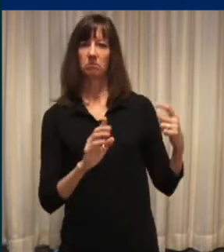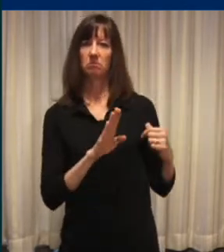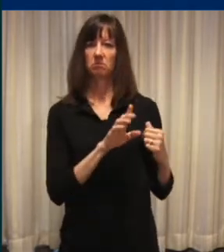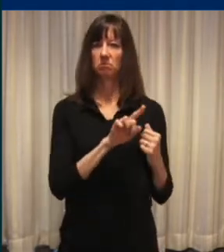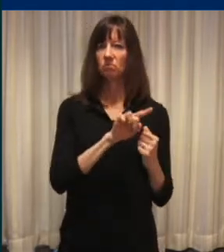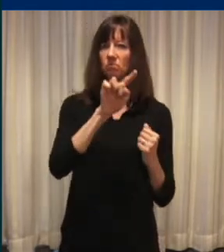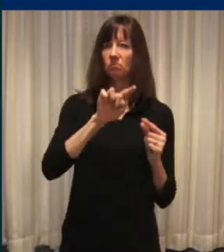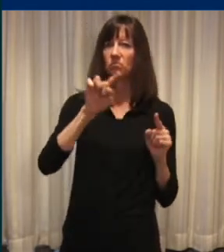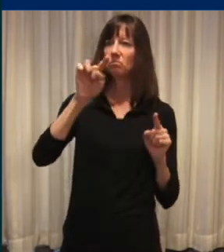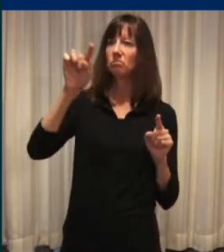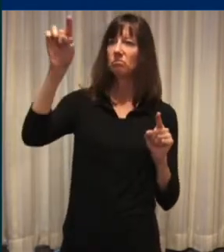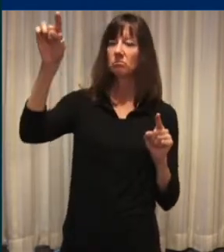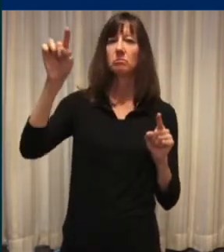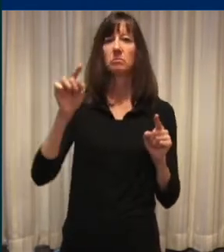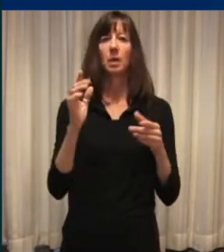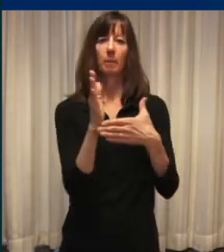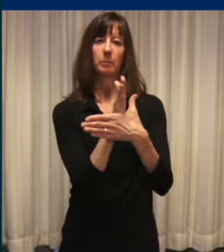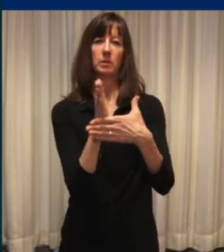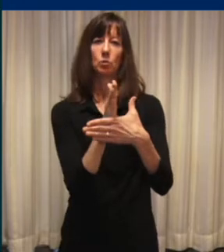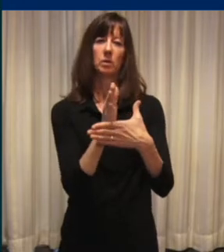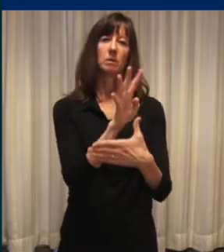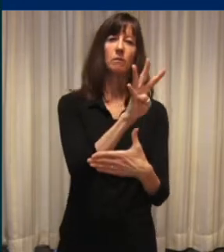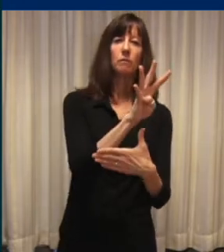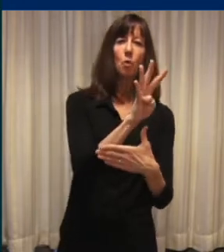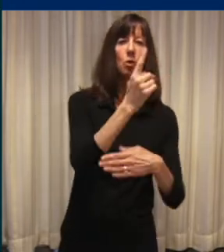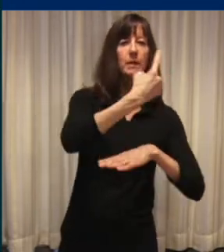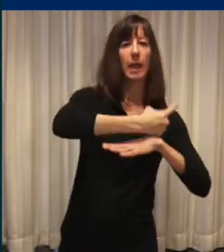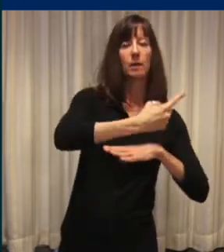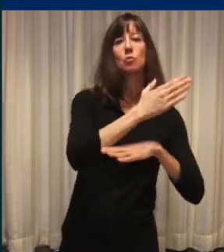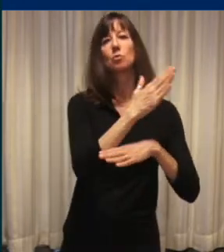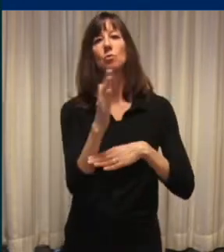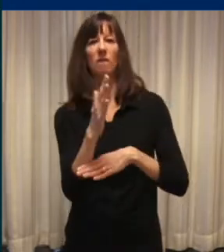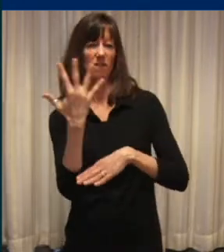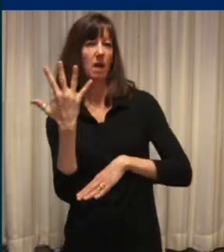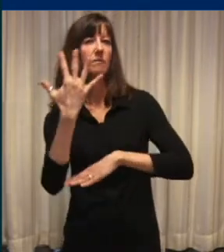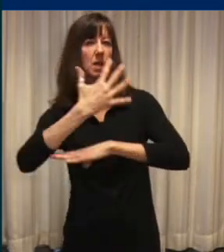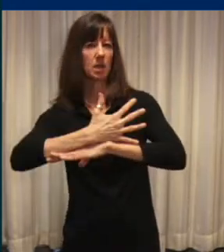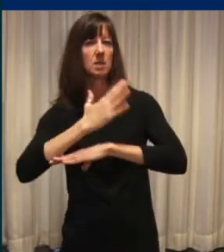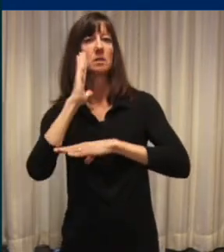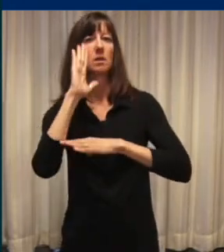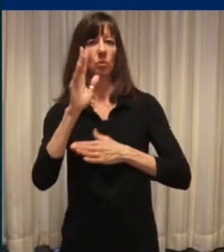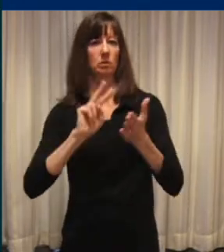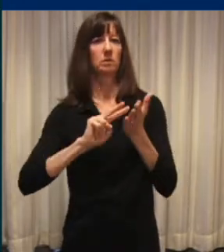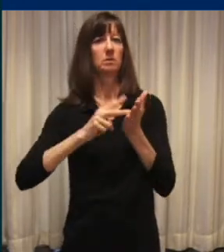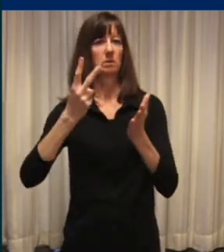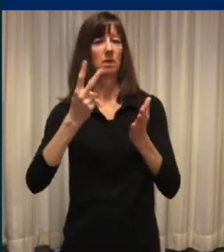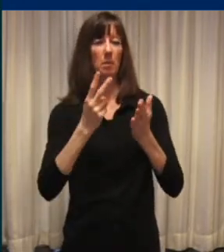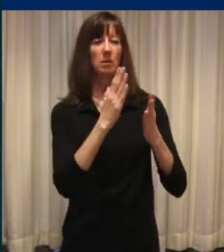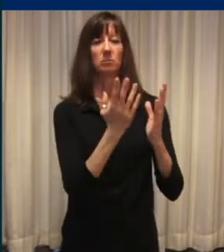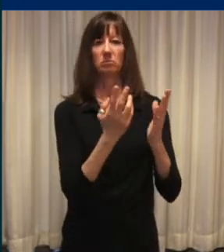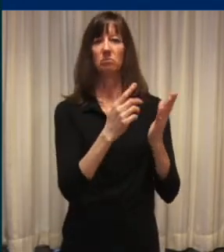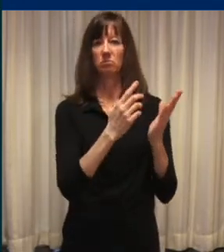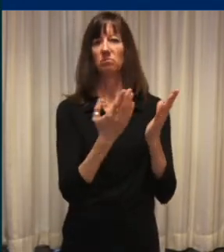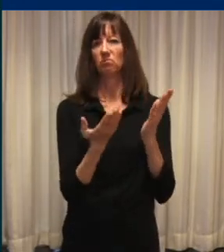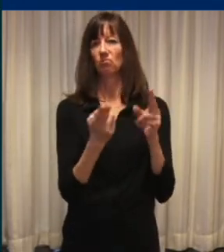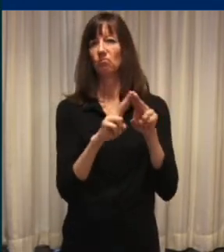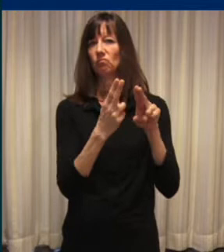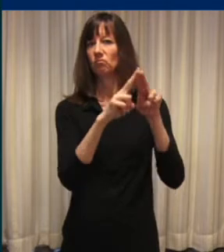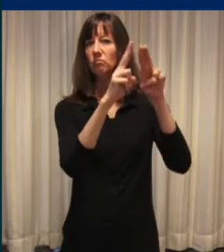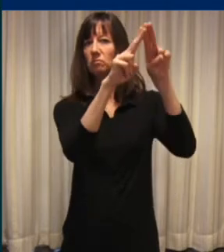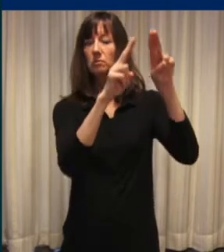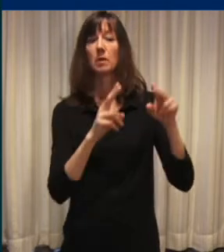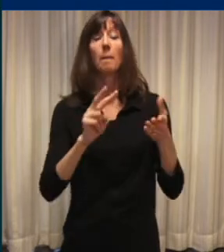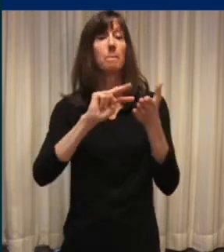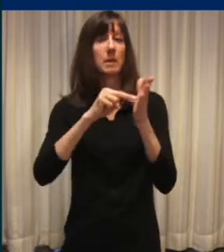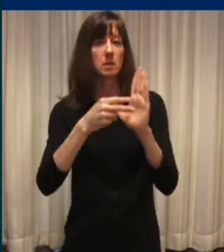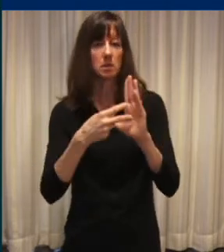we're between 4 and 5 days right now, which puts us basically, what that means